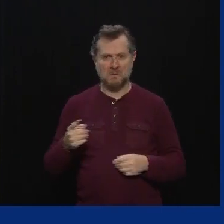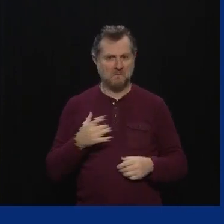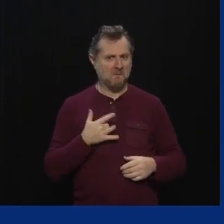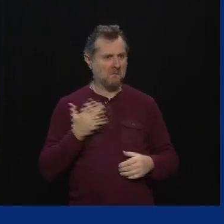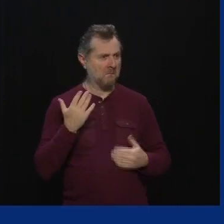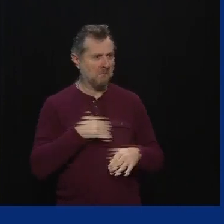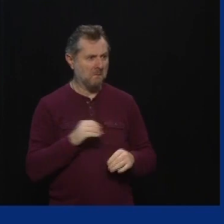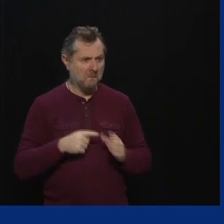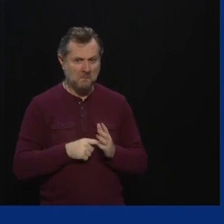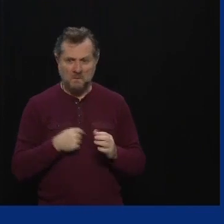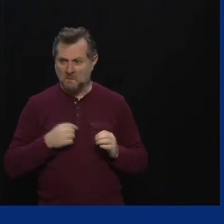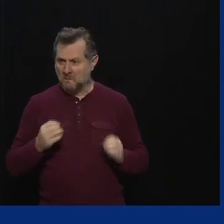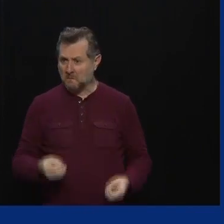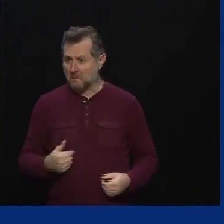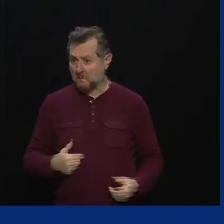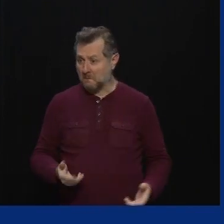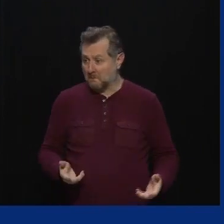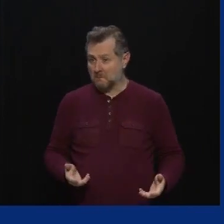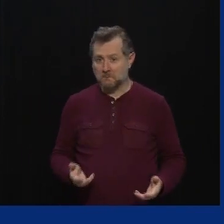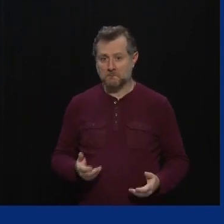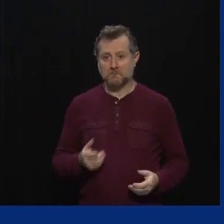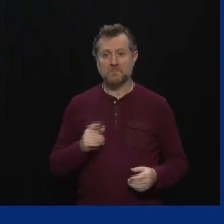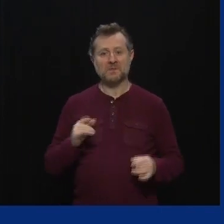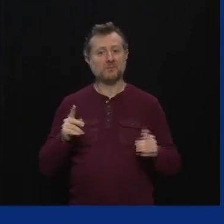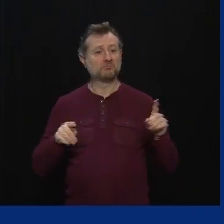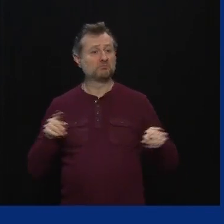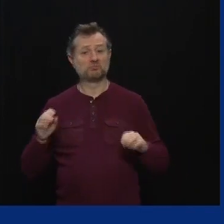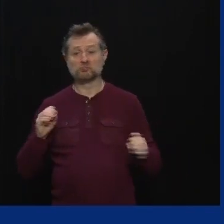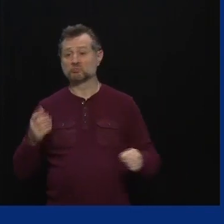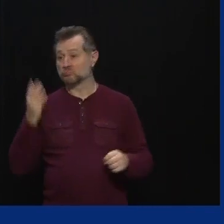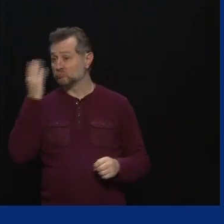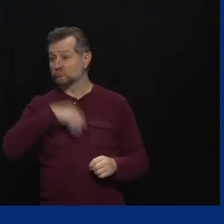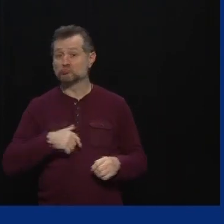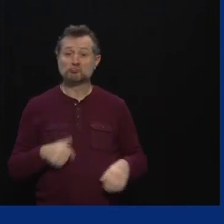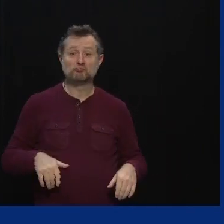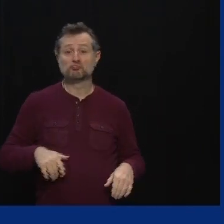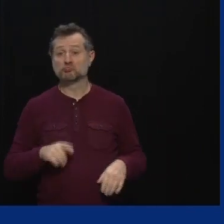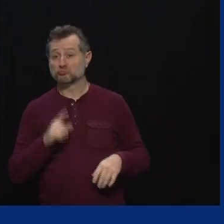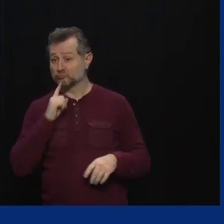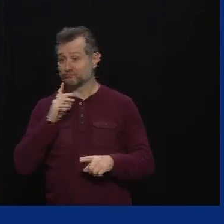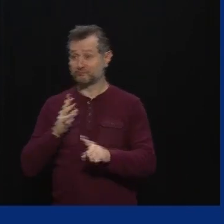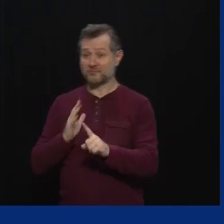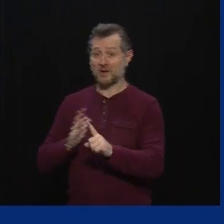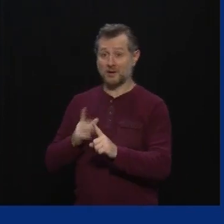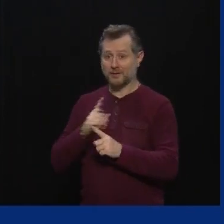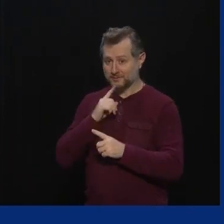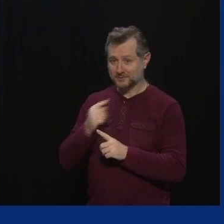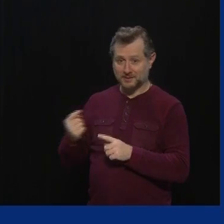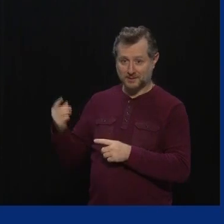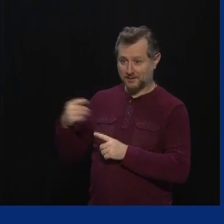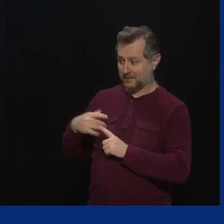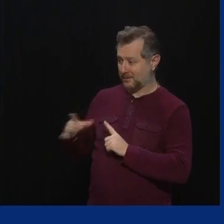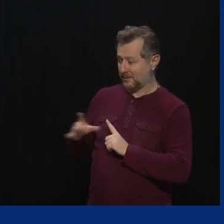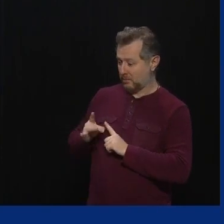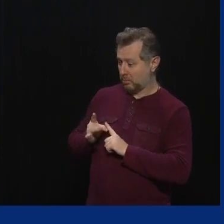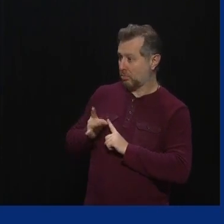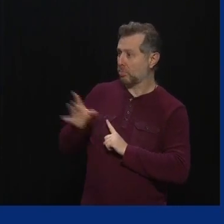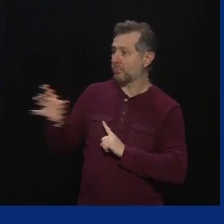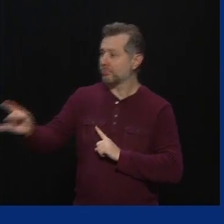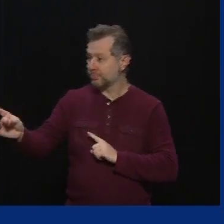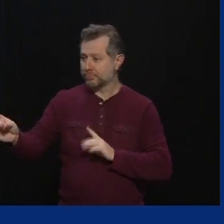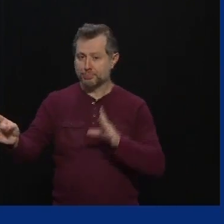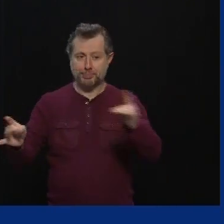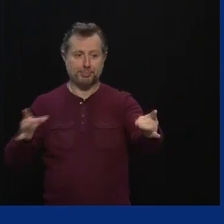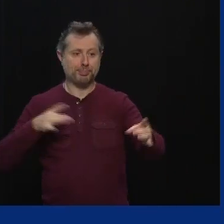are asymptomatic cases of having this. You may be fine, but you may have spread it to your mother or your grandmother, and that's what we have to be vigilant